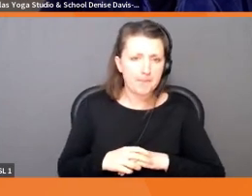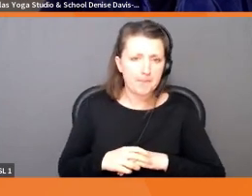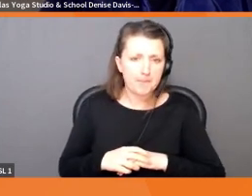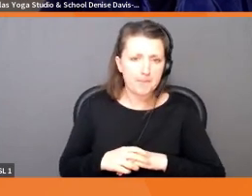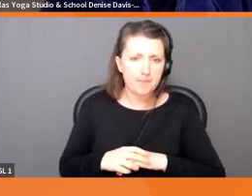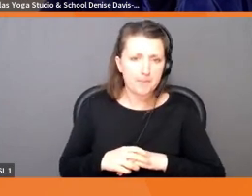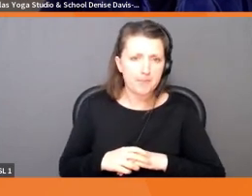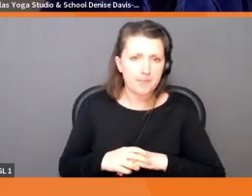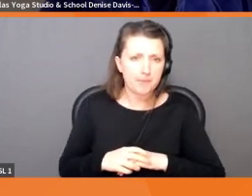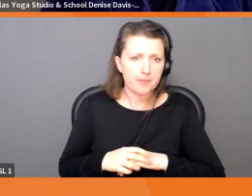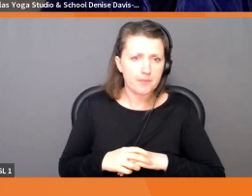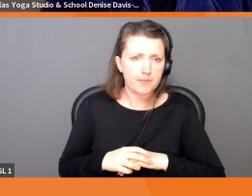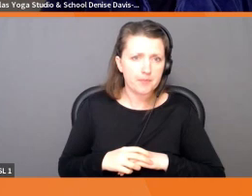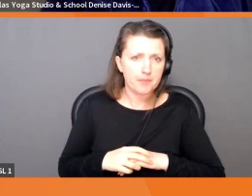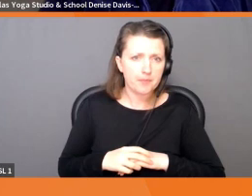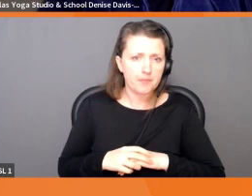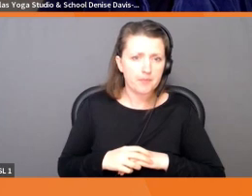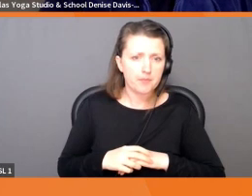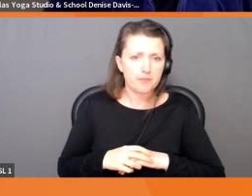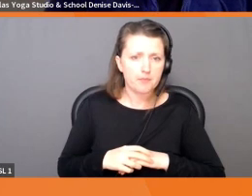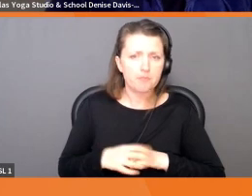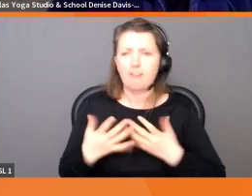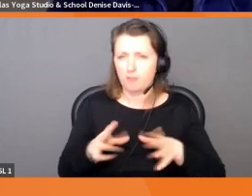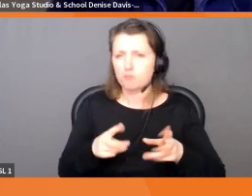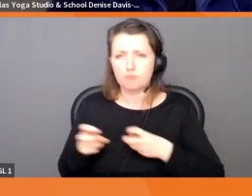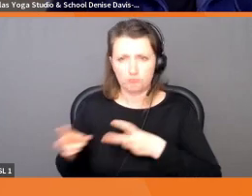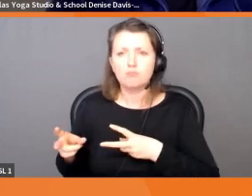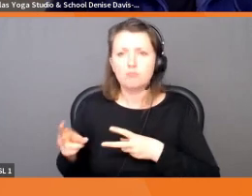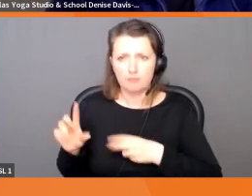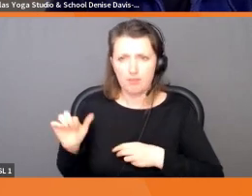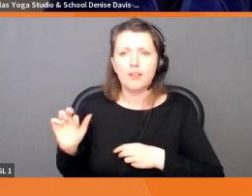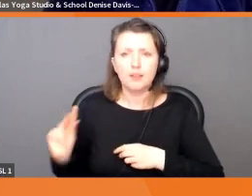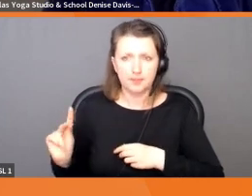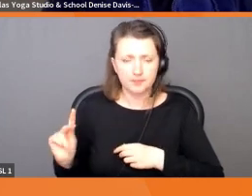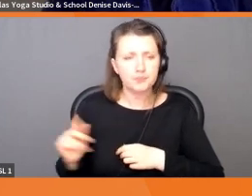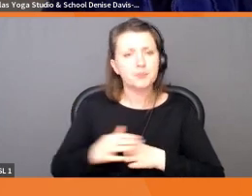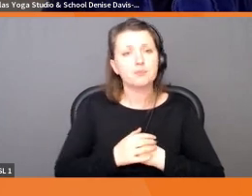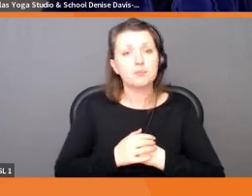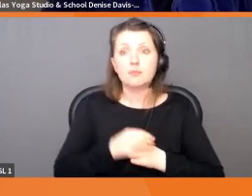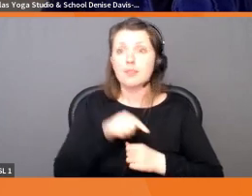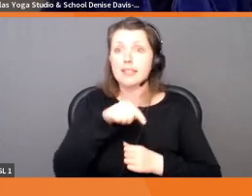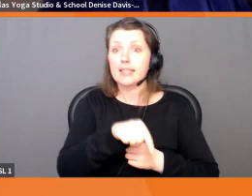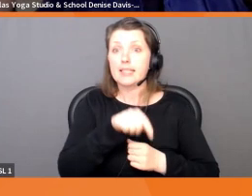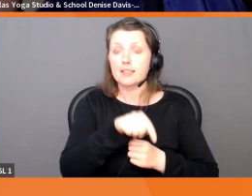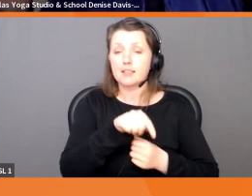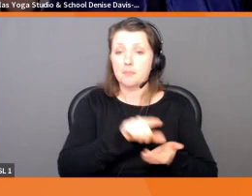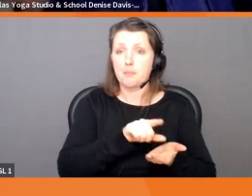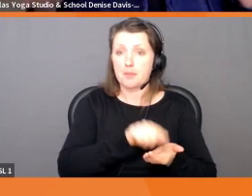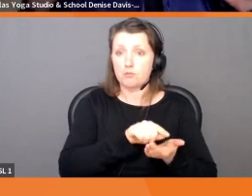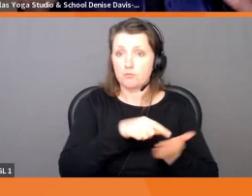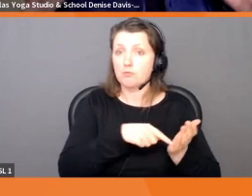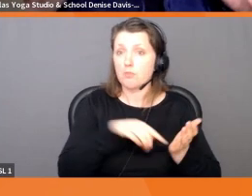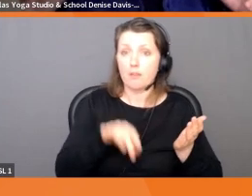get that there. There it is in the chat box. And in the study, boiling